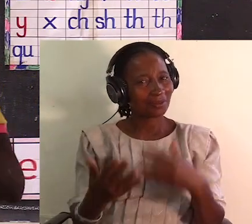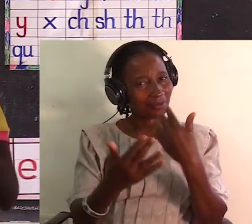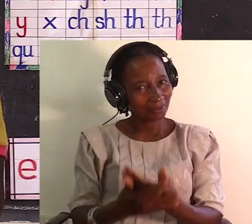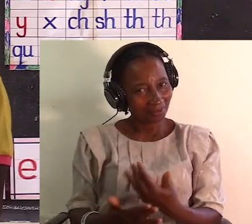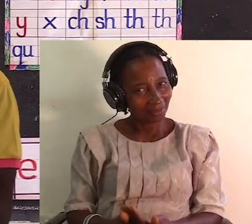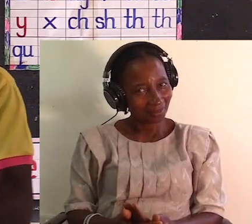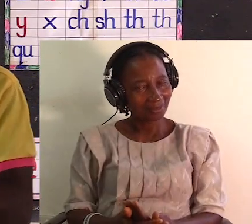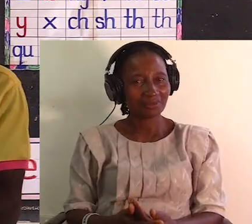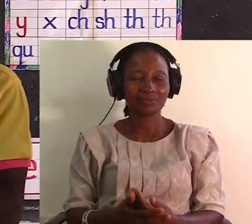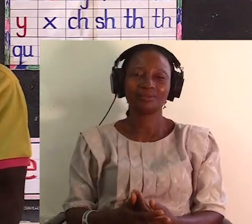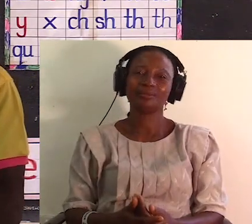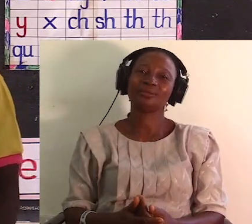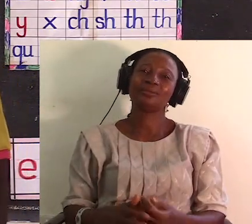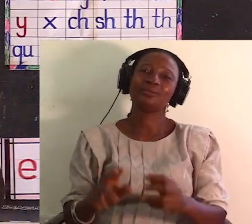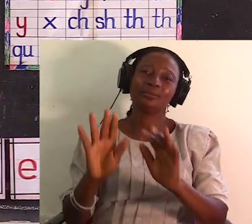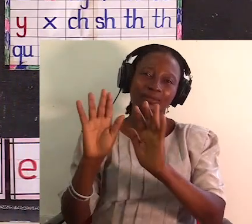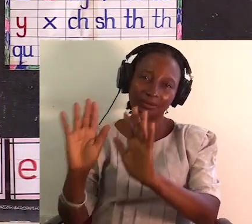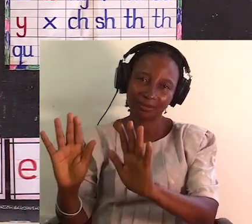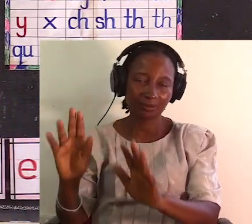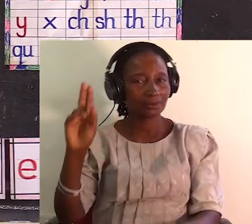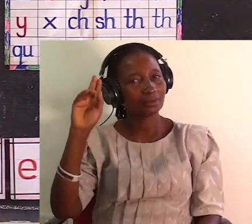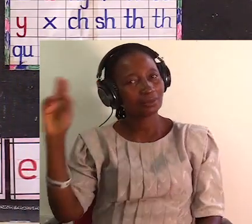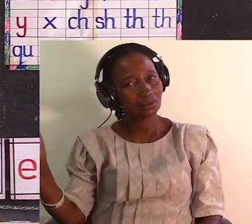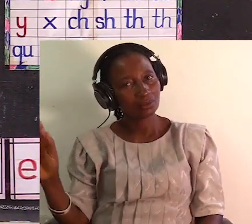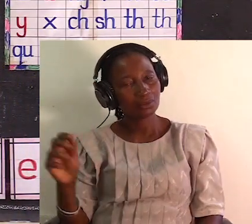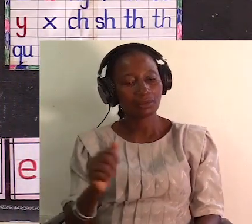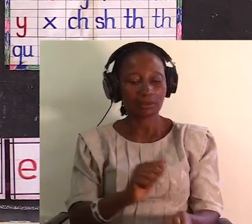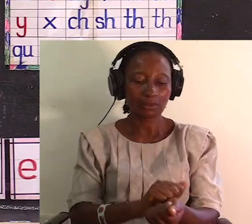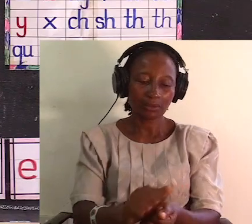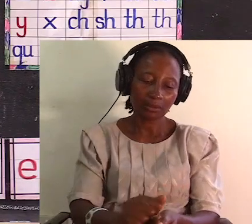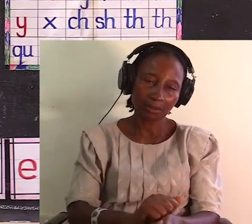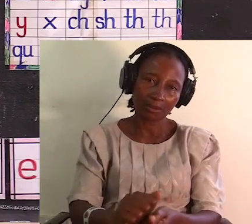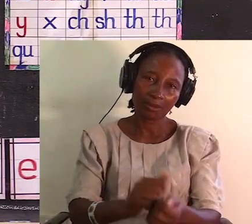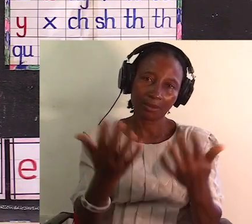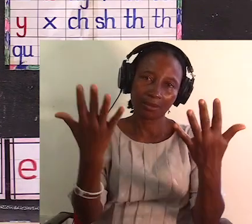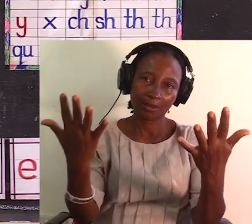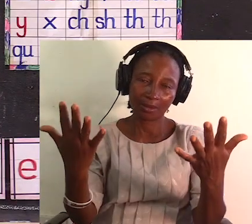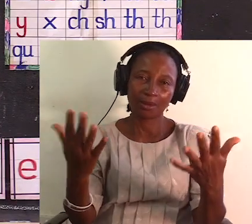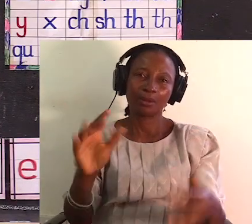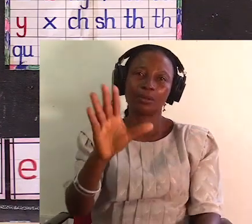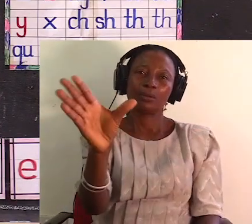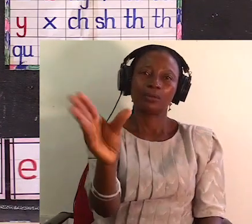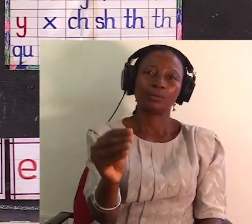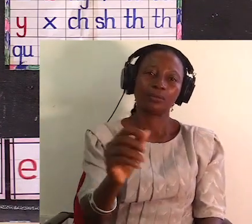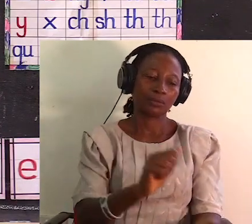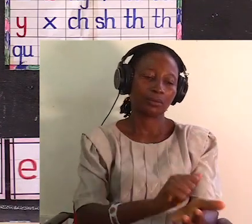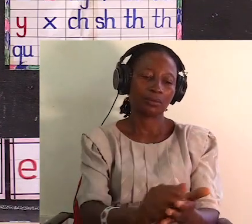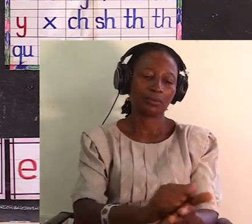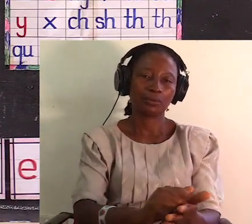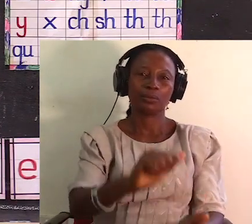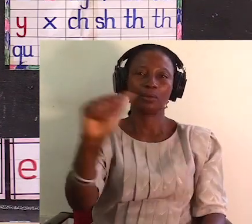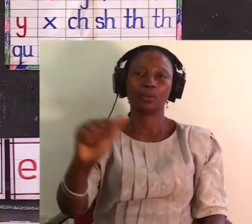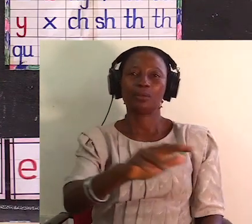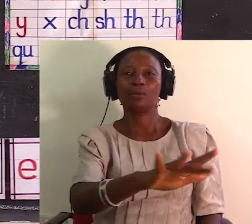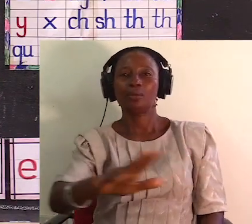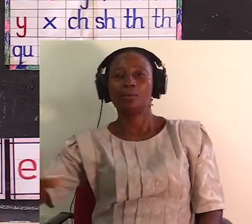home, wash your hands regularly with soap and running water.